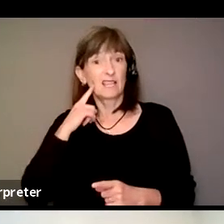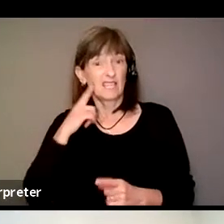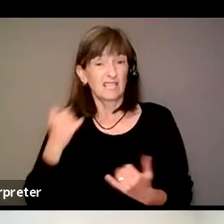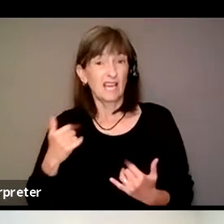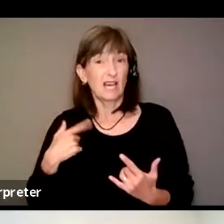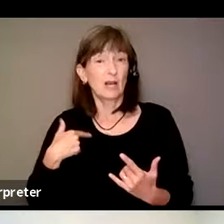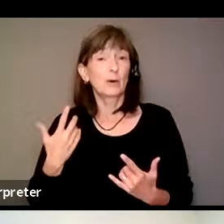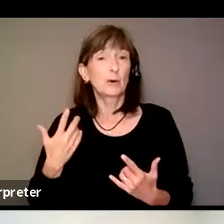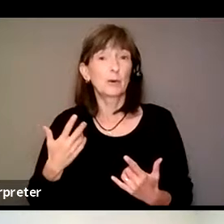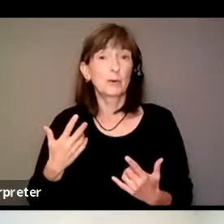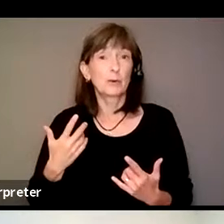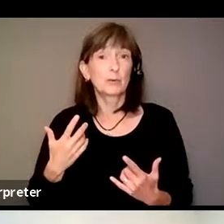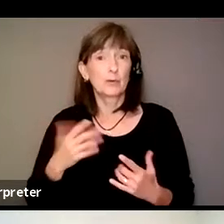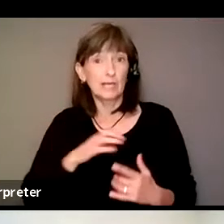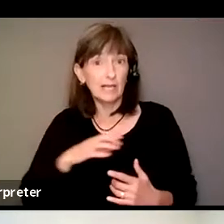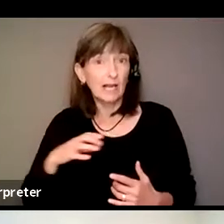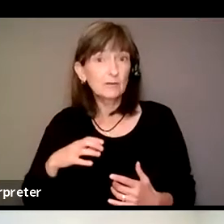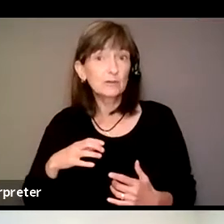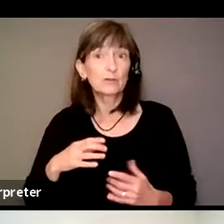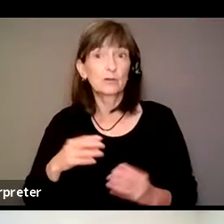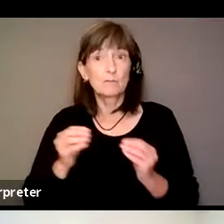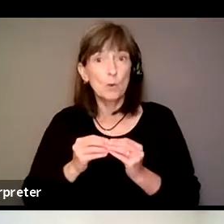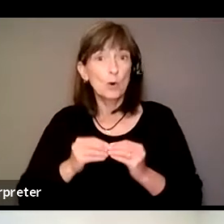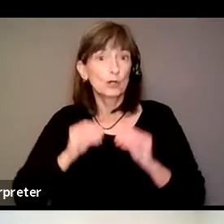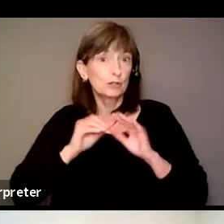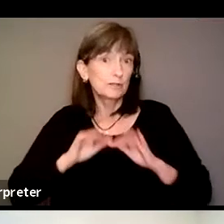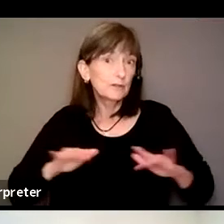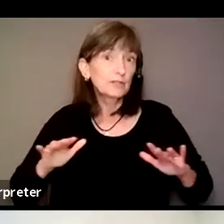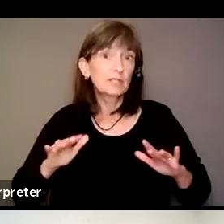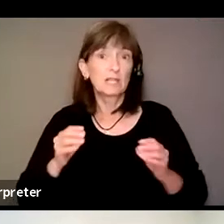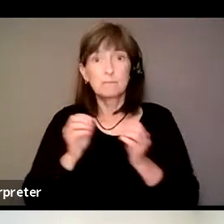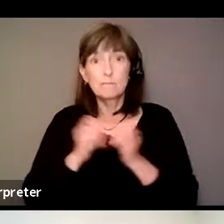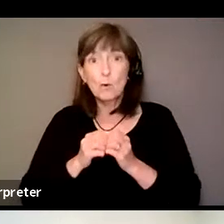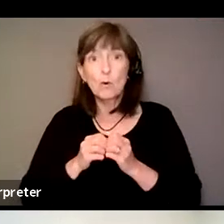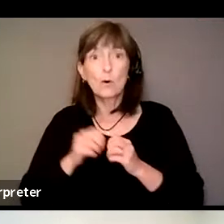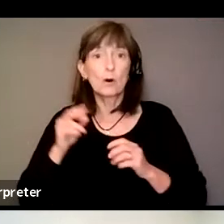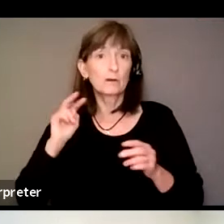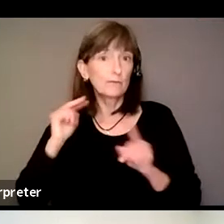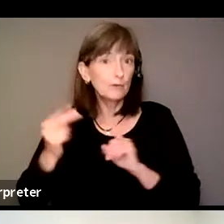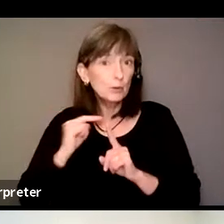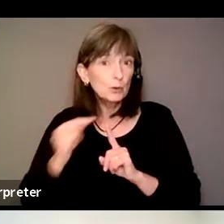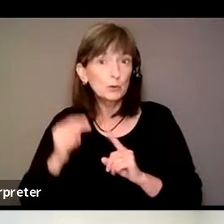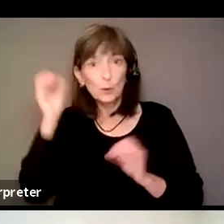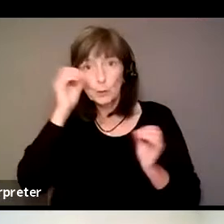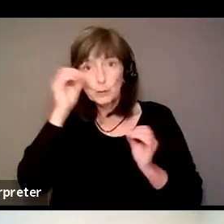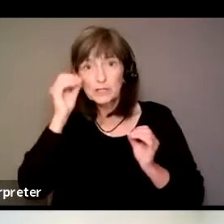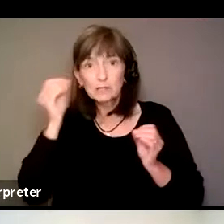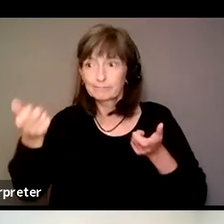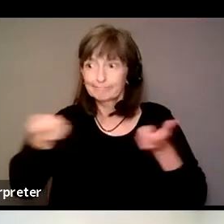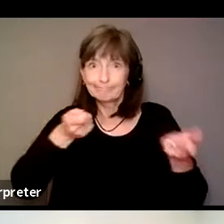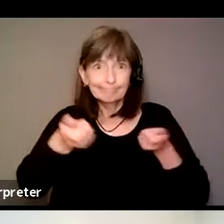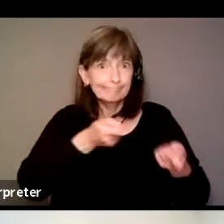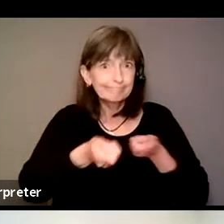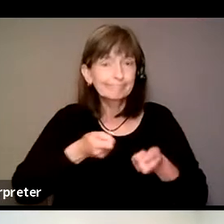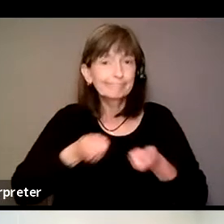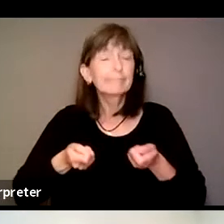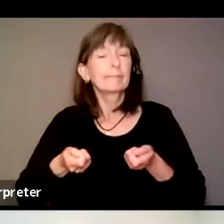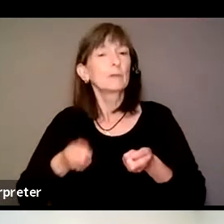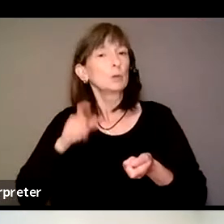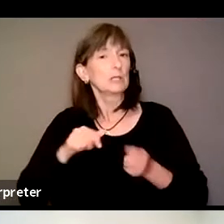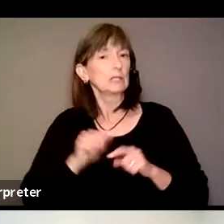reflecting a more inclusive approach and a wide range of perspectives and great opportunities.